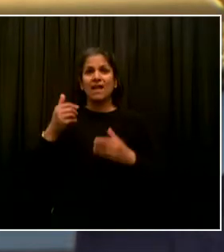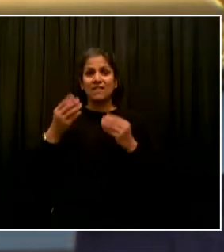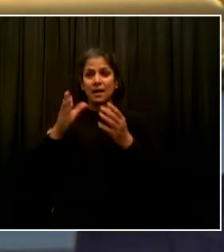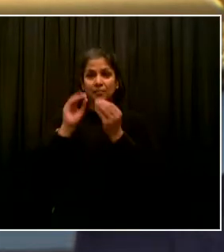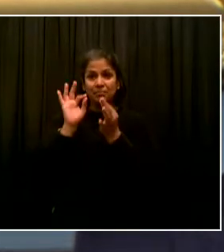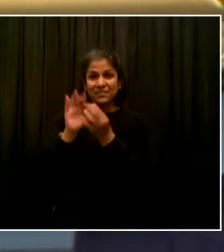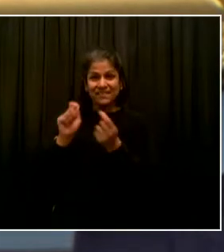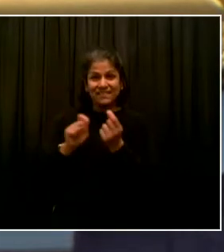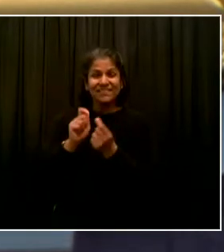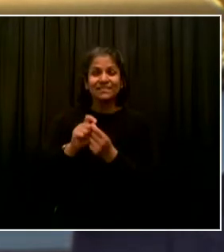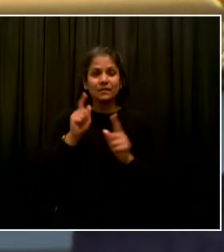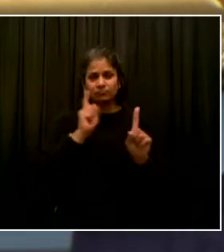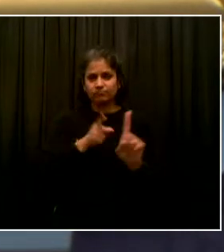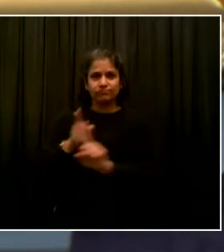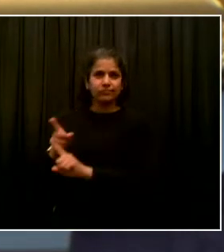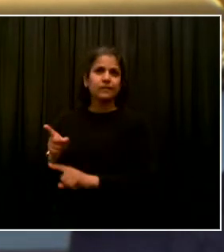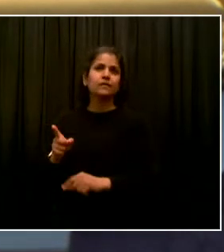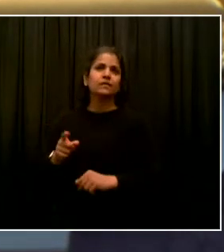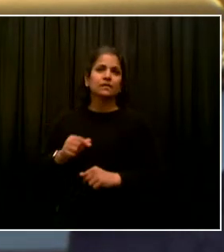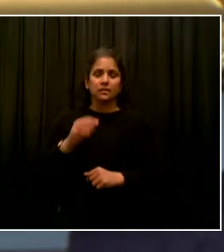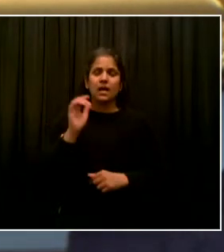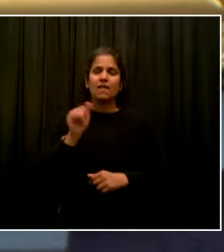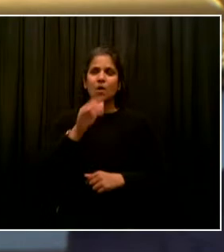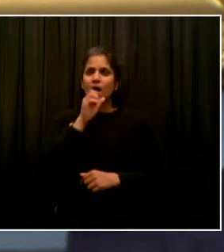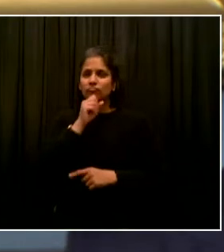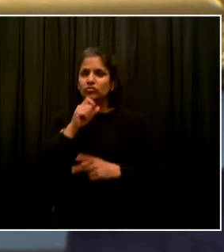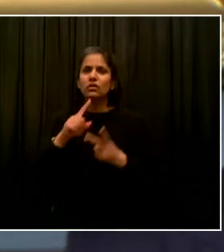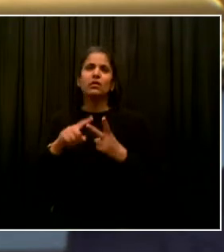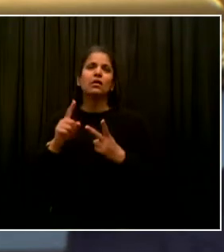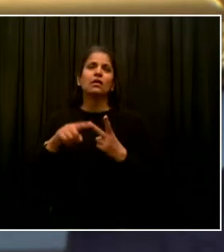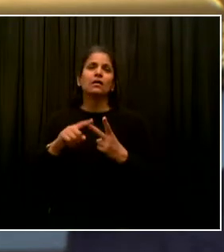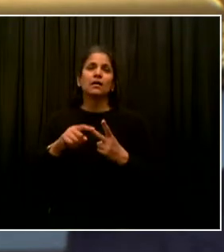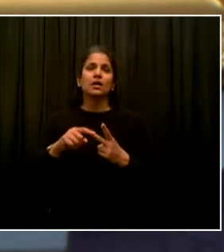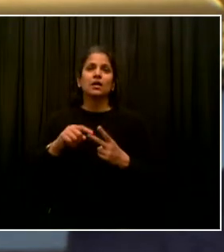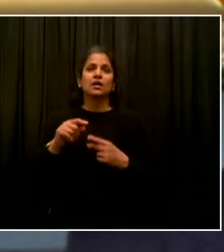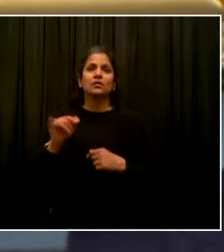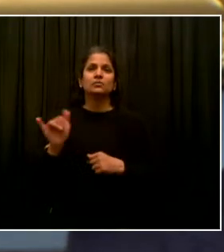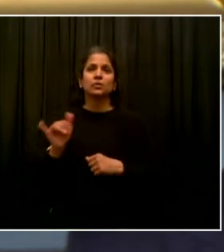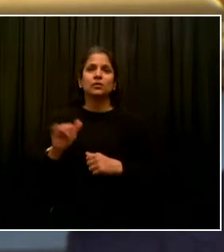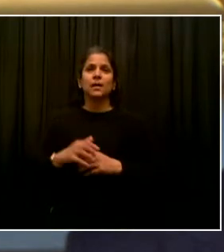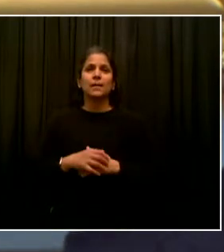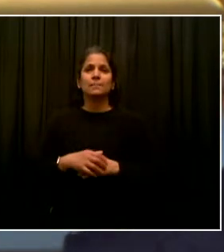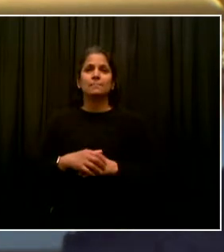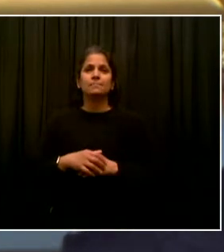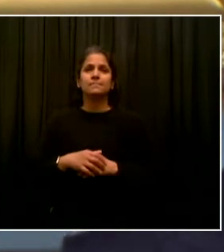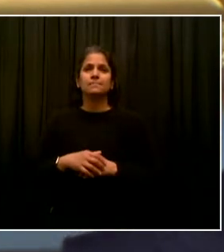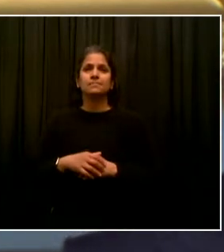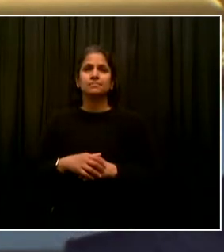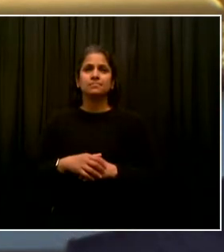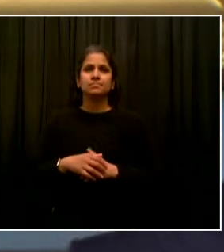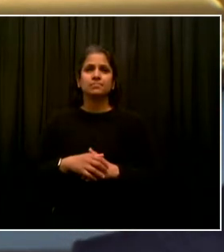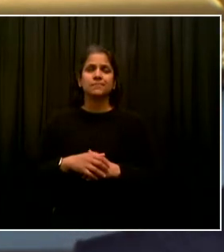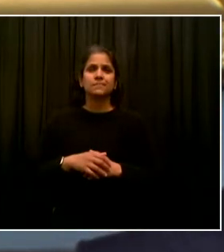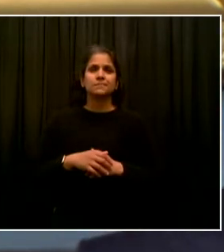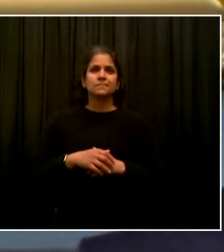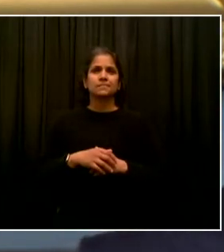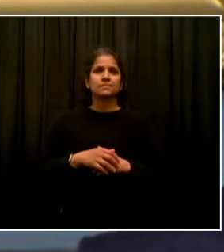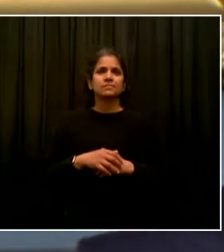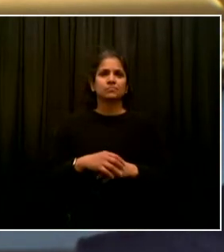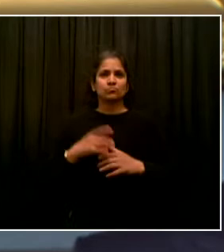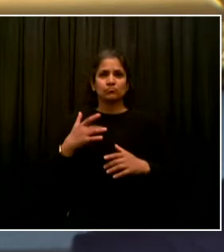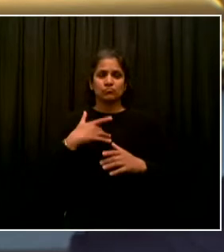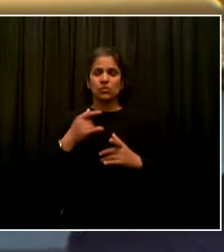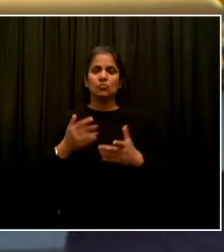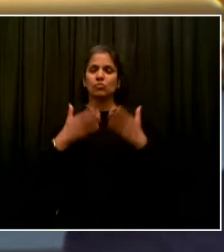your age, but other comorbidities. So in general, we recommend medications,